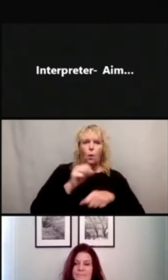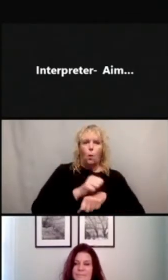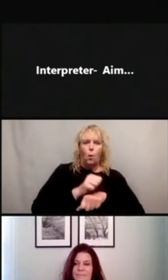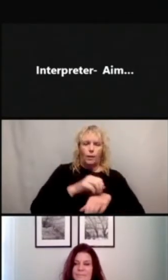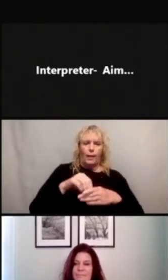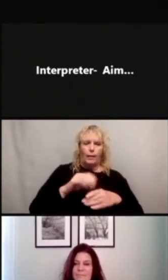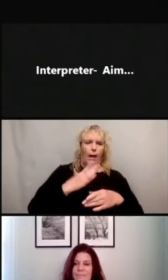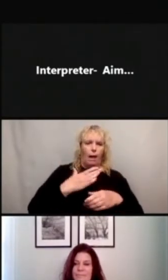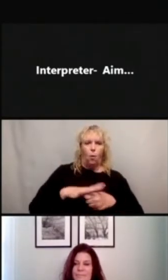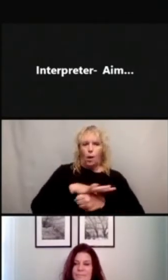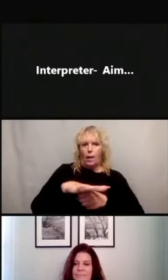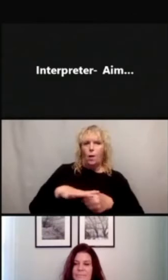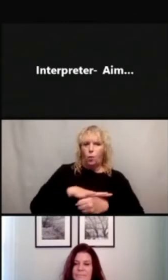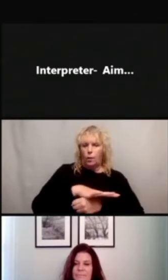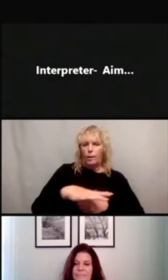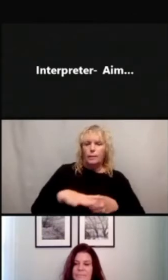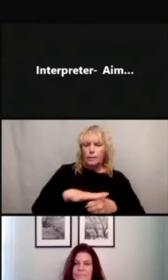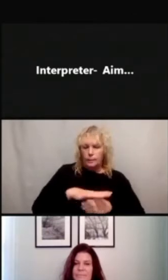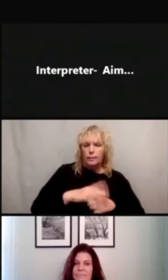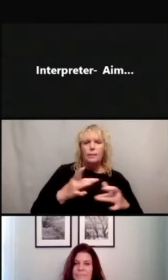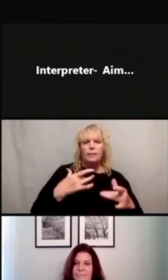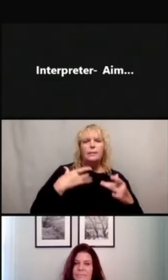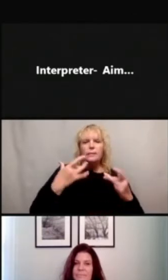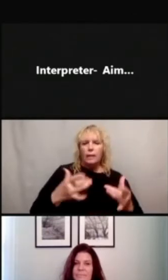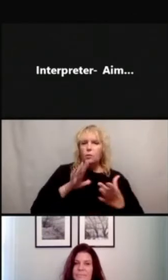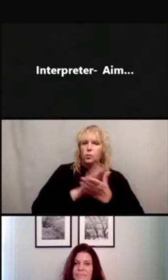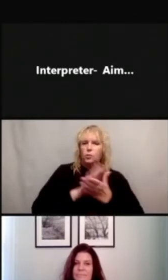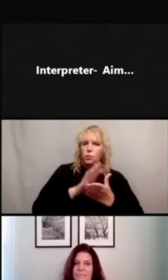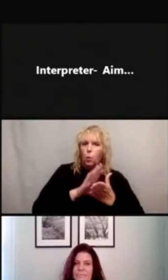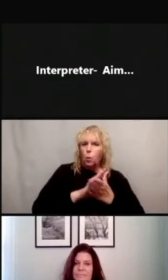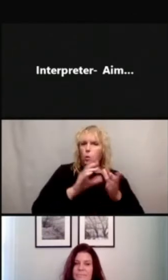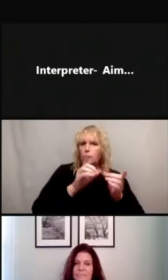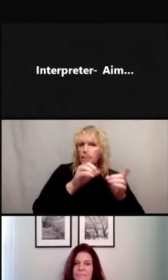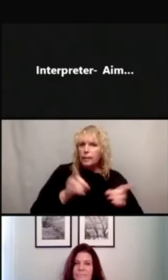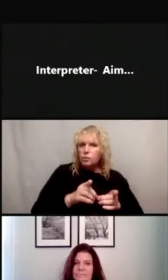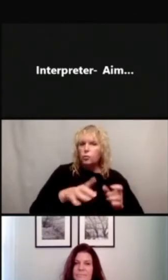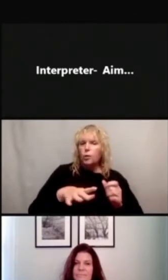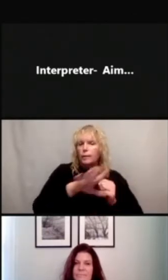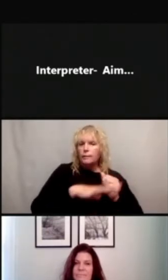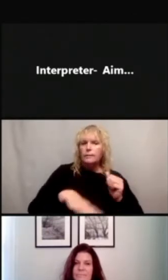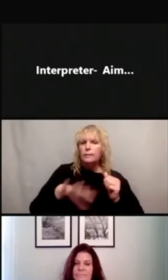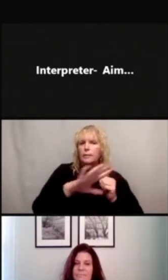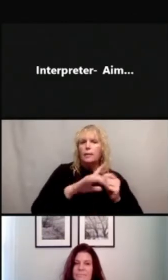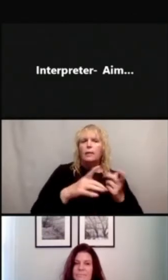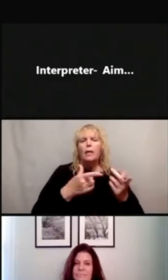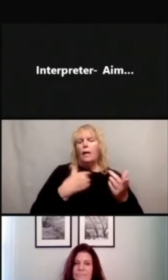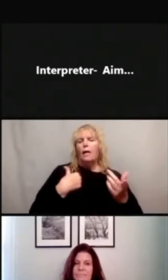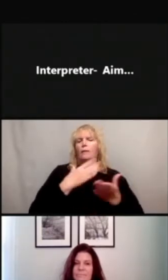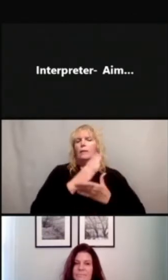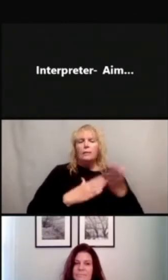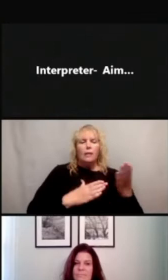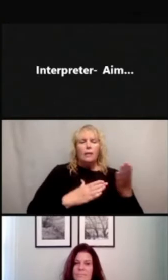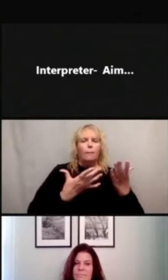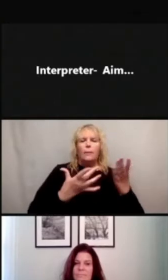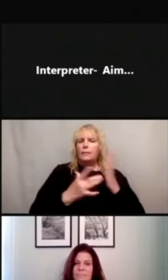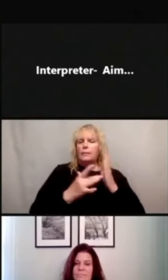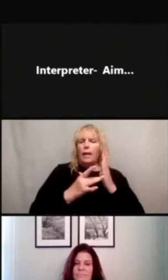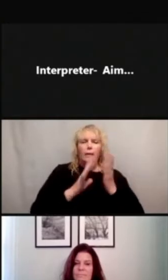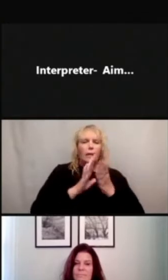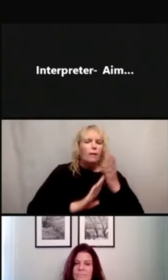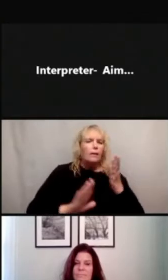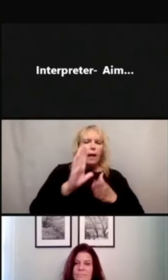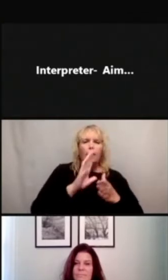area. Typically, they tend to be school districts that may have technical college or other kinds of adult